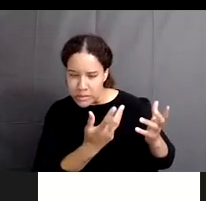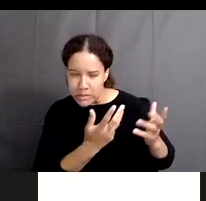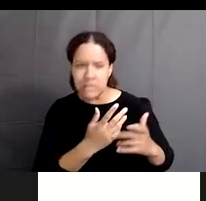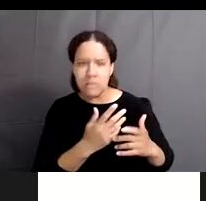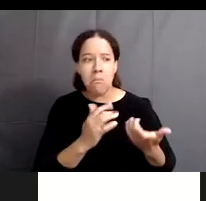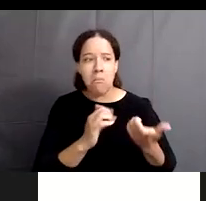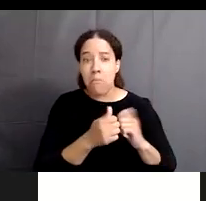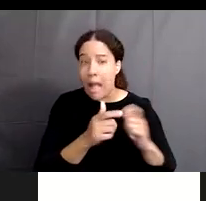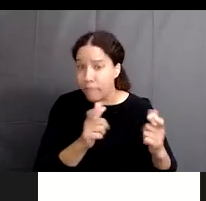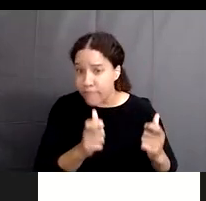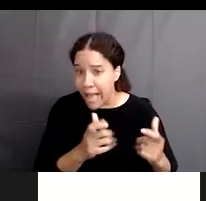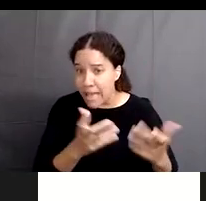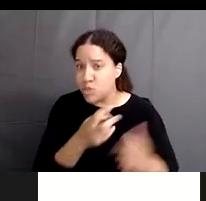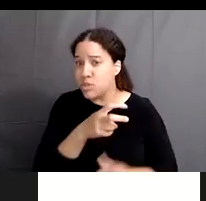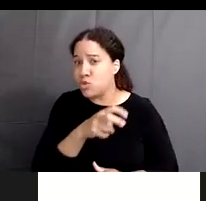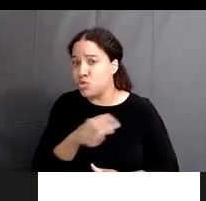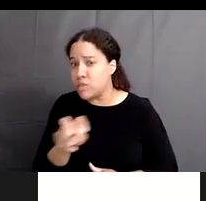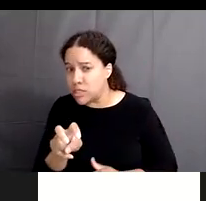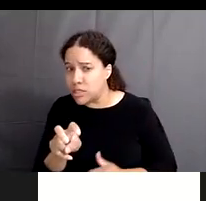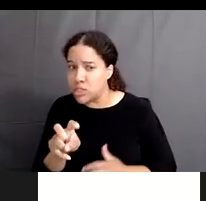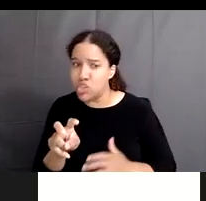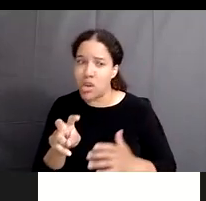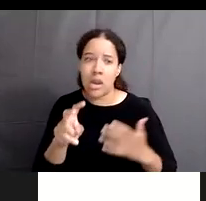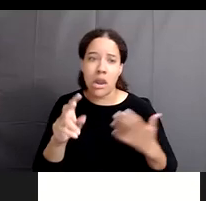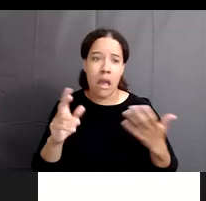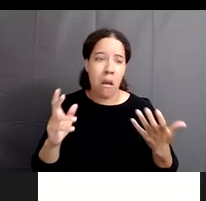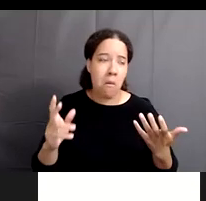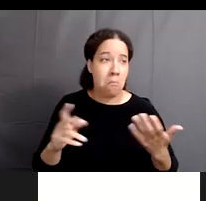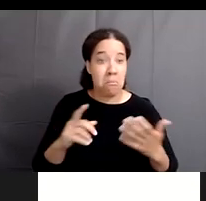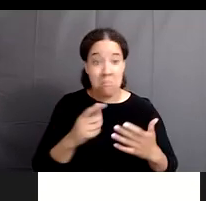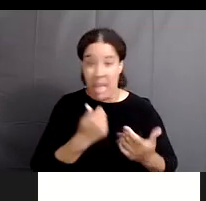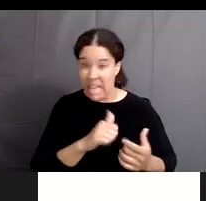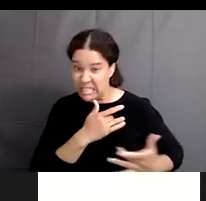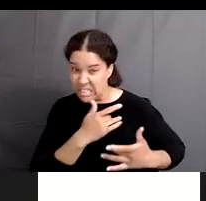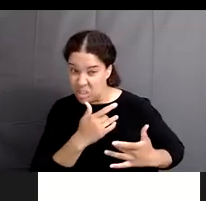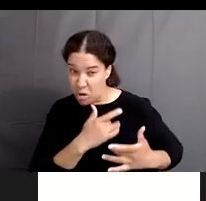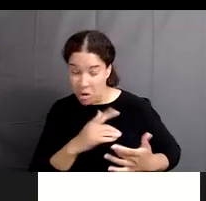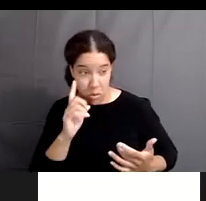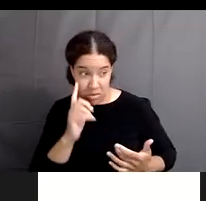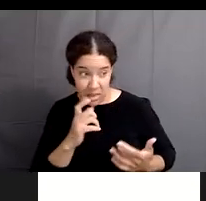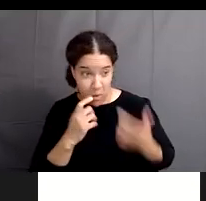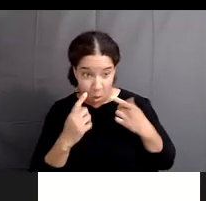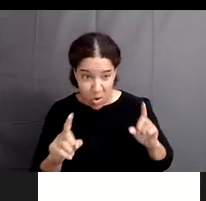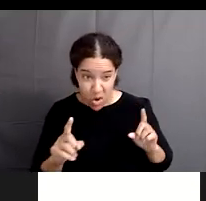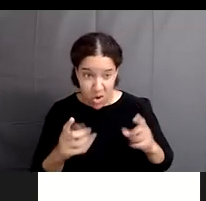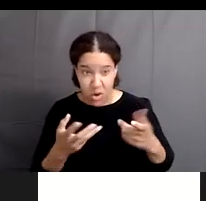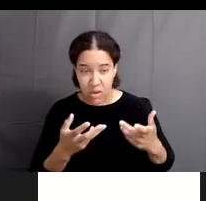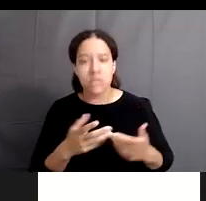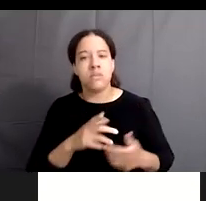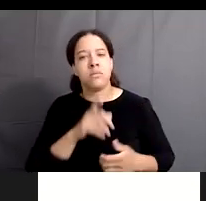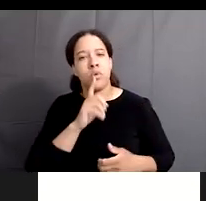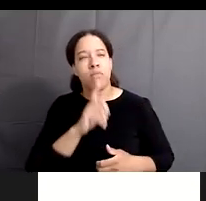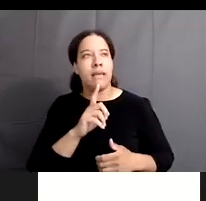transition to occur, or what are some of their concerns about, thinking that maybe it won't work. And to really kind of set